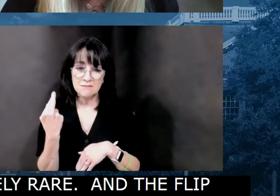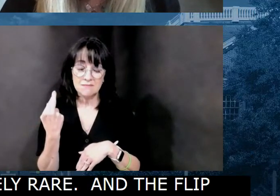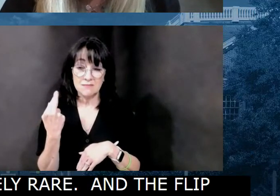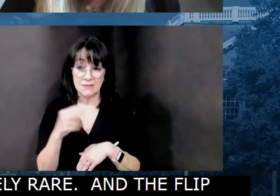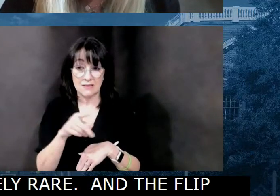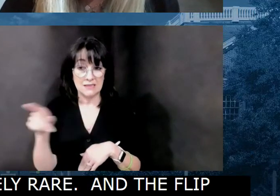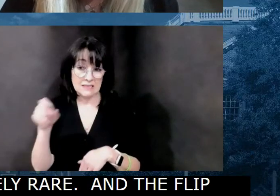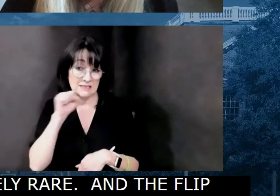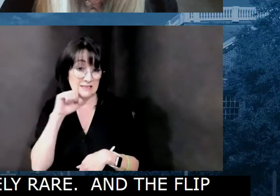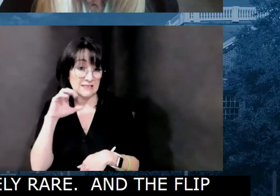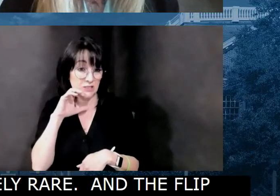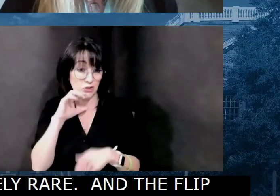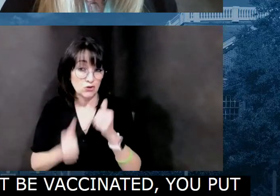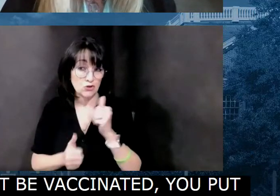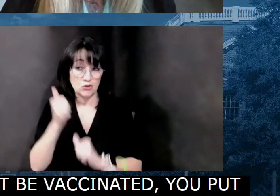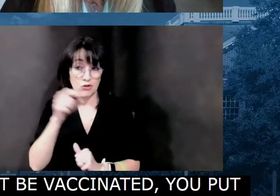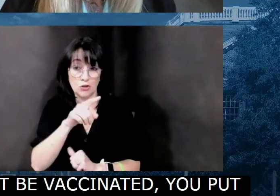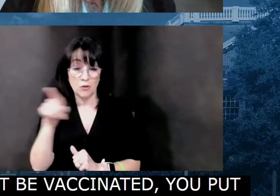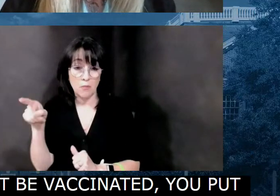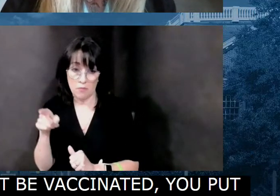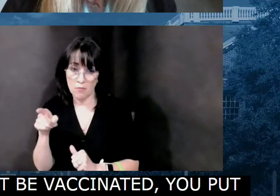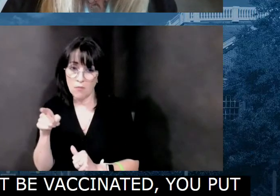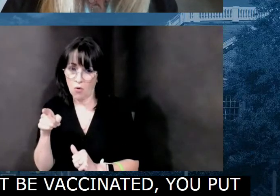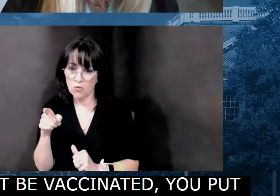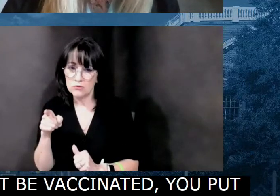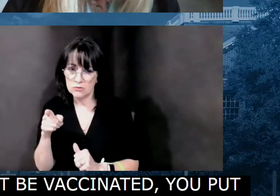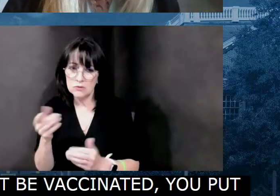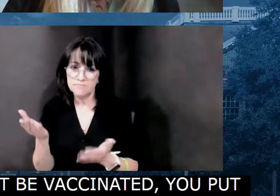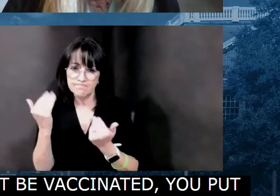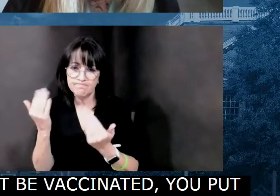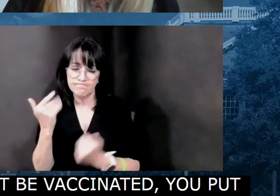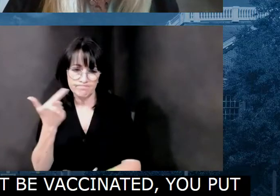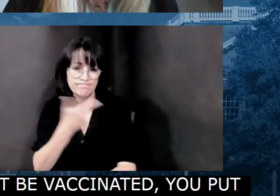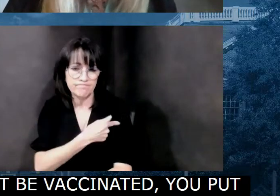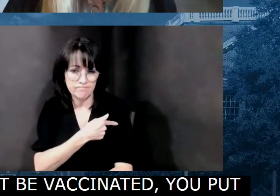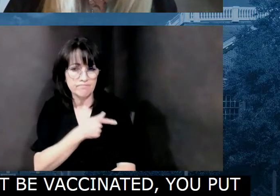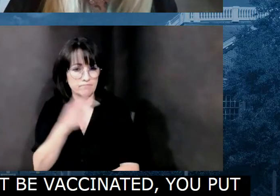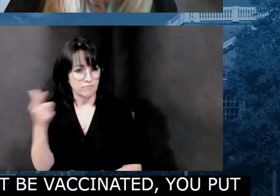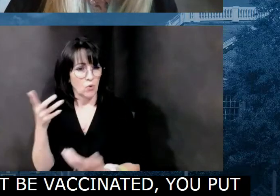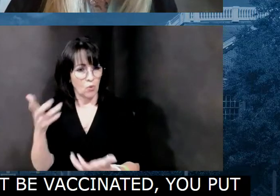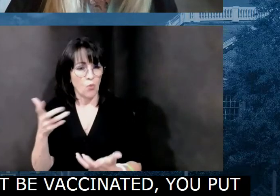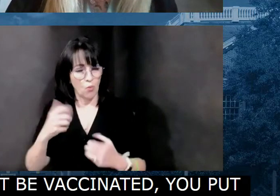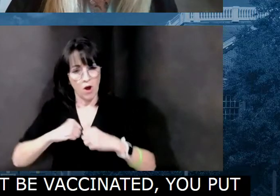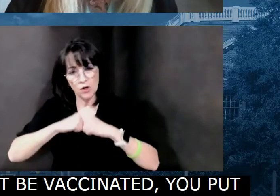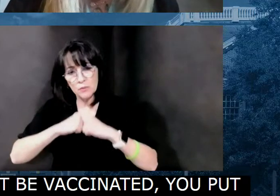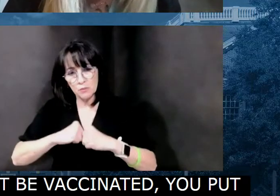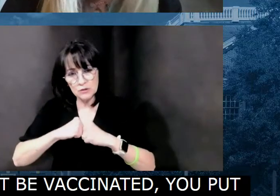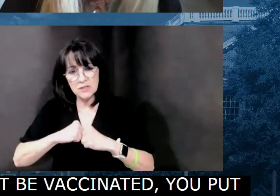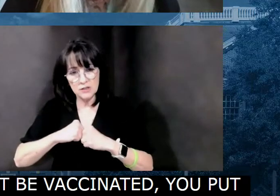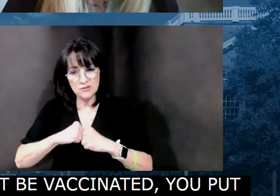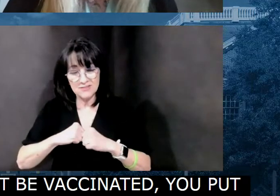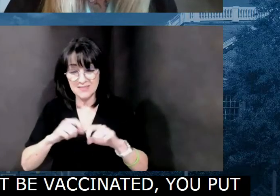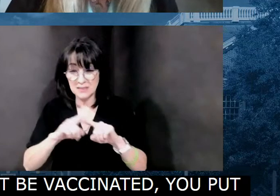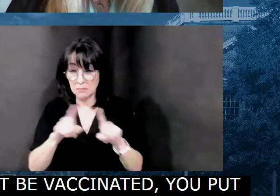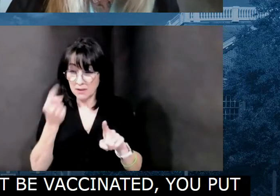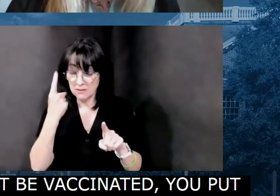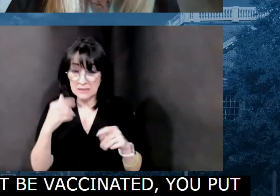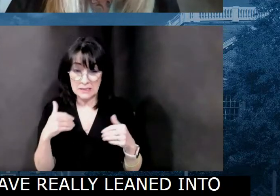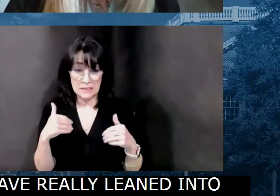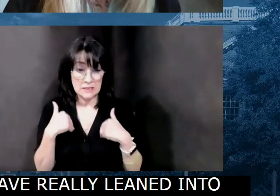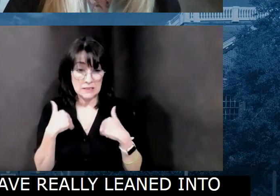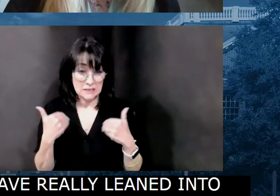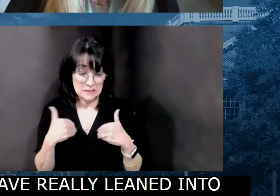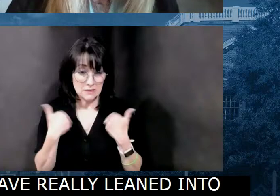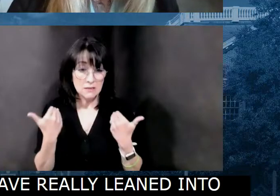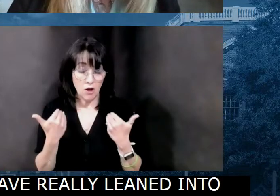into getting vaccinated. But for those younger populations, there's still significant risks. Long